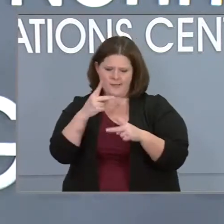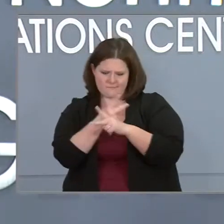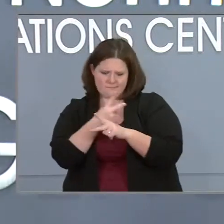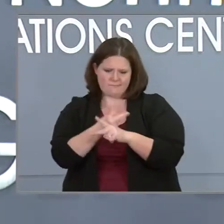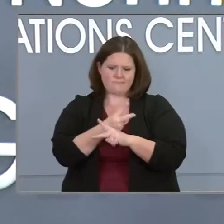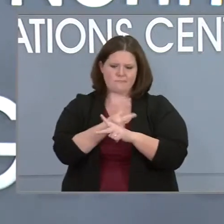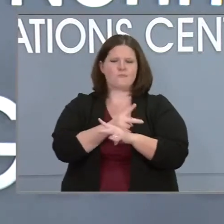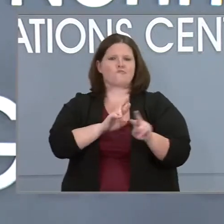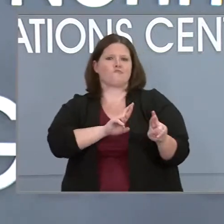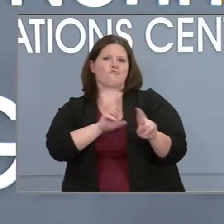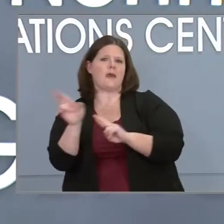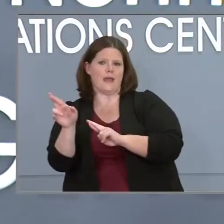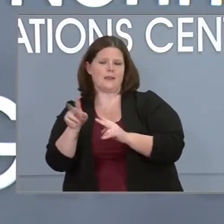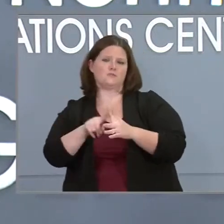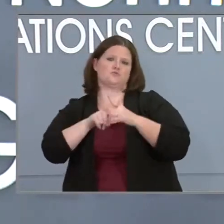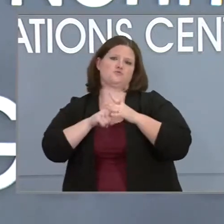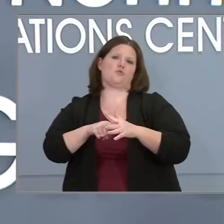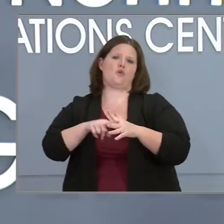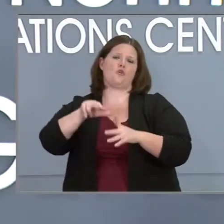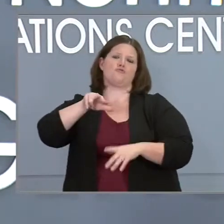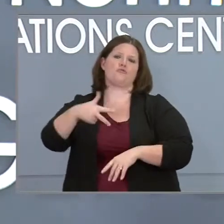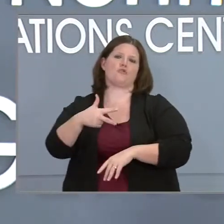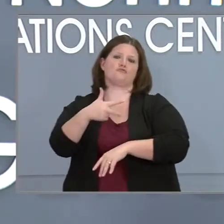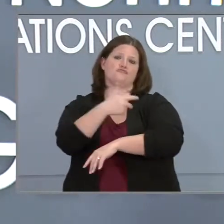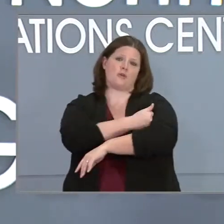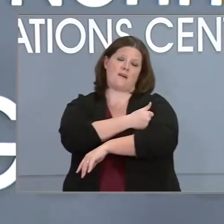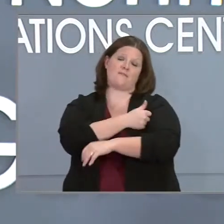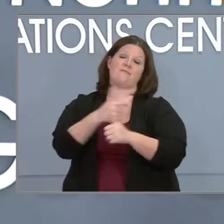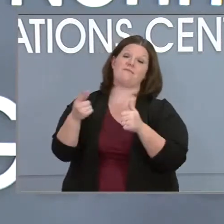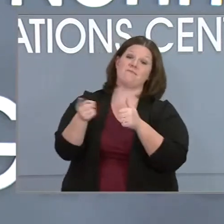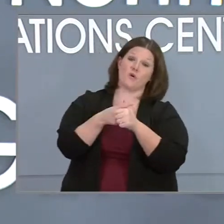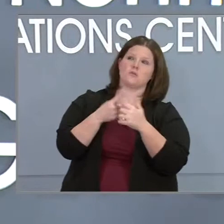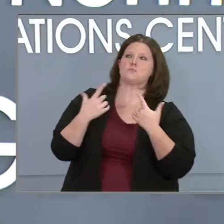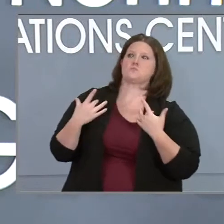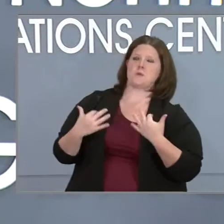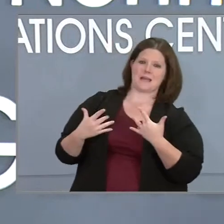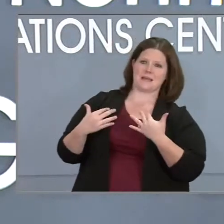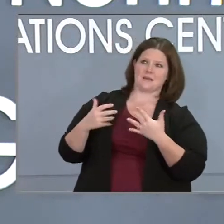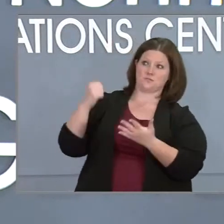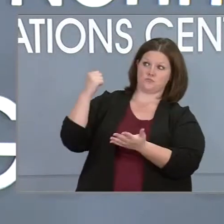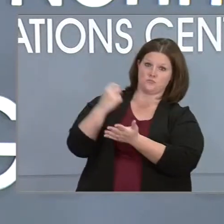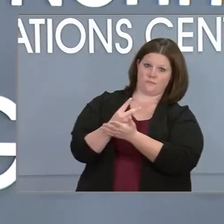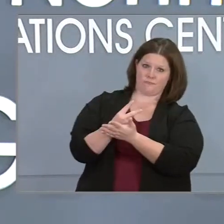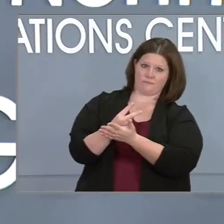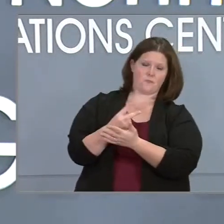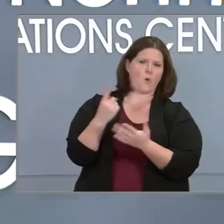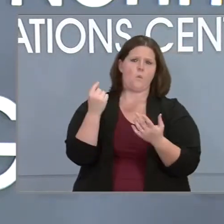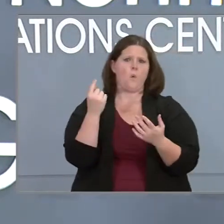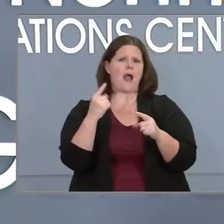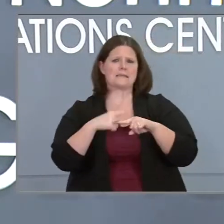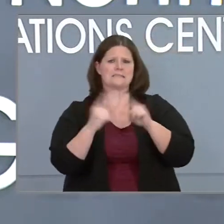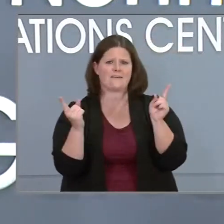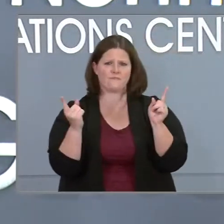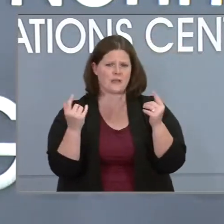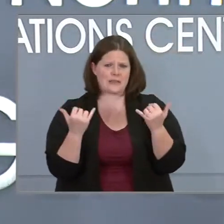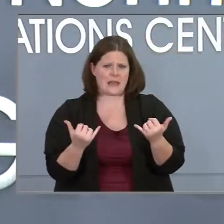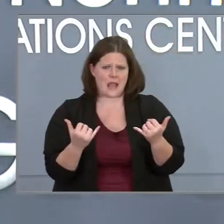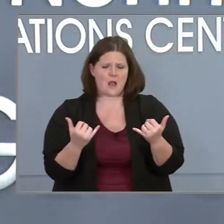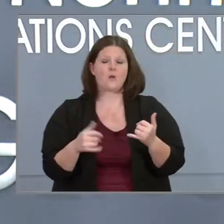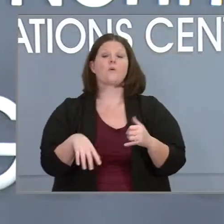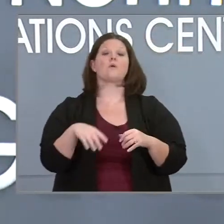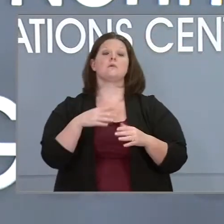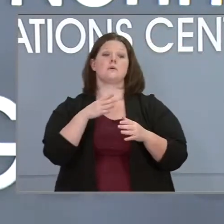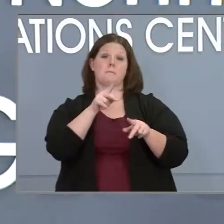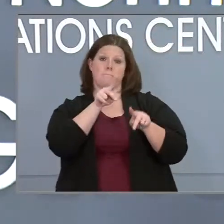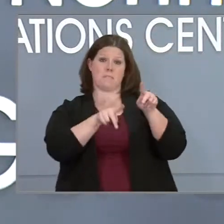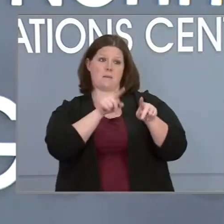approved. One of the things that we know will be a little different this time is that a lot of people went to some of